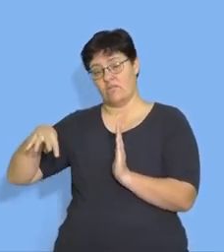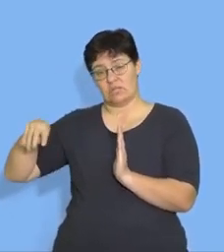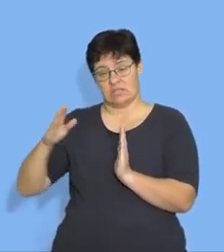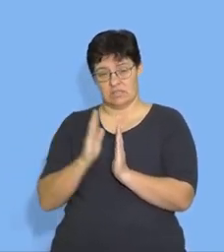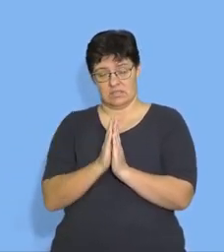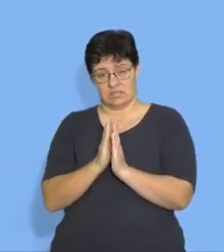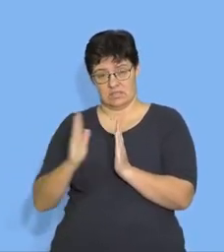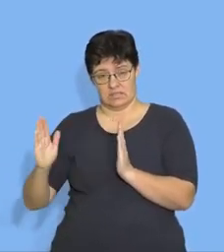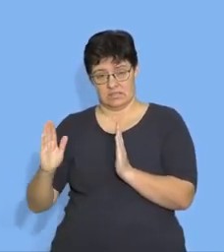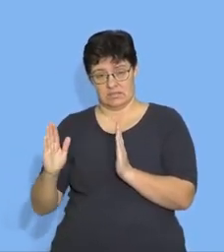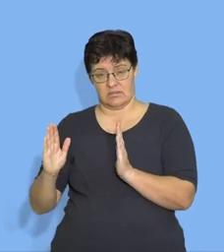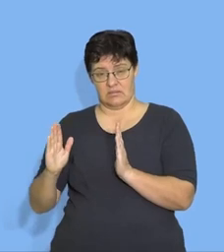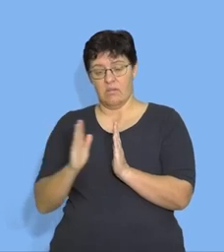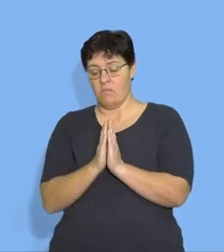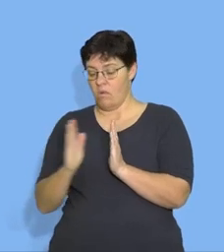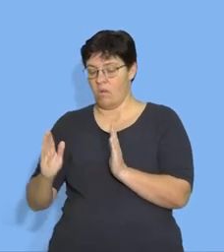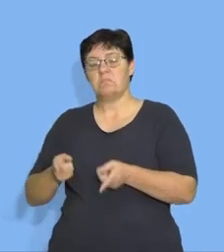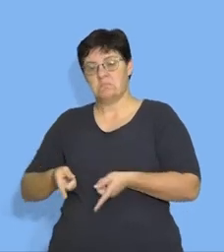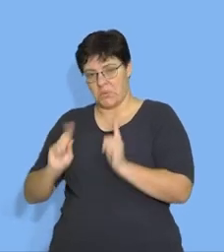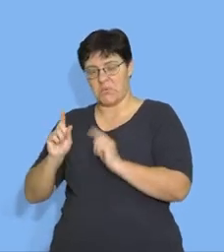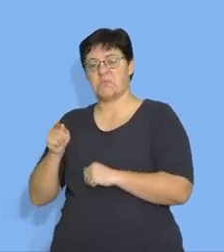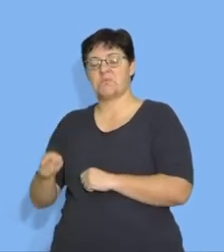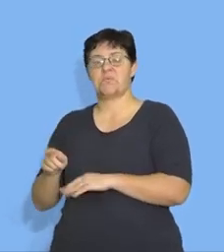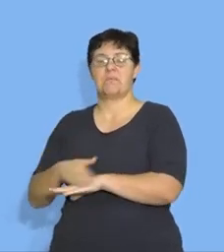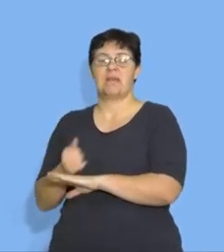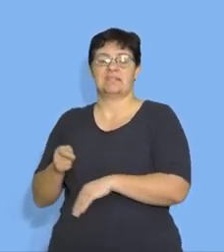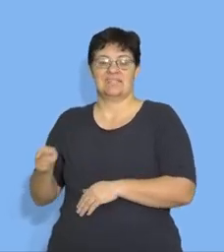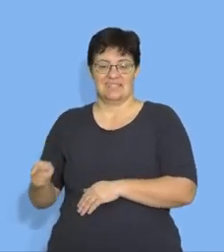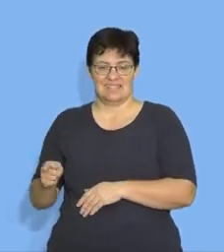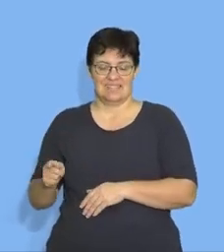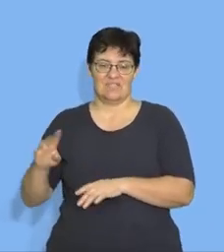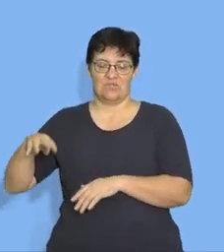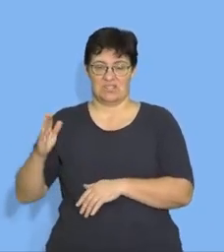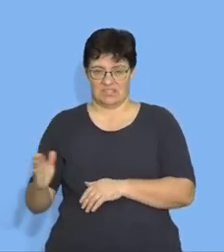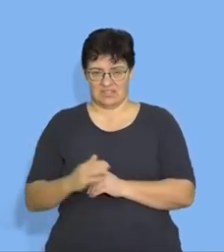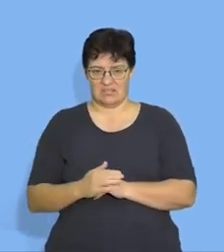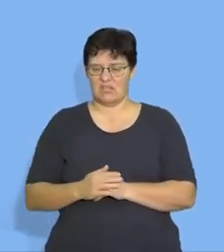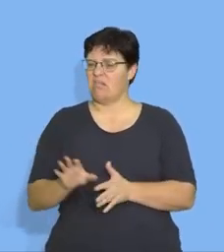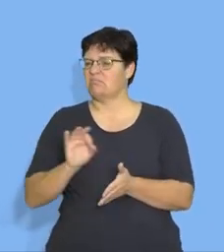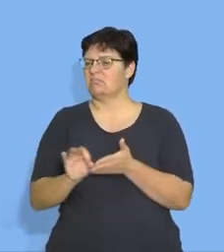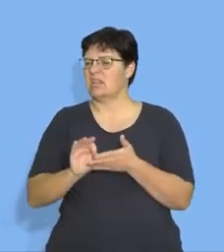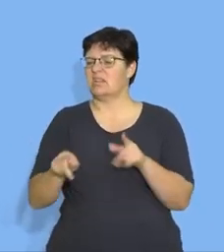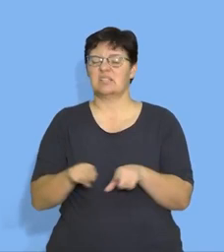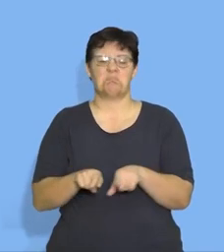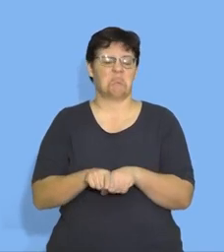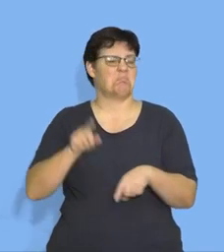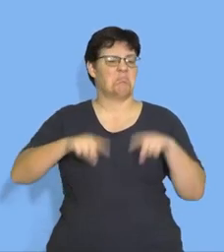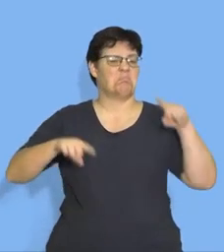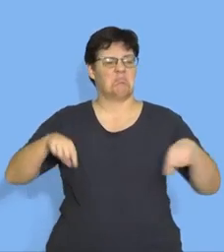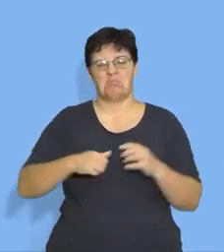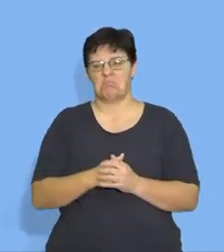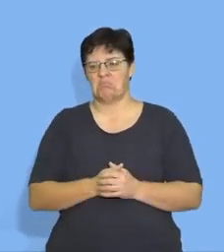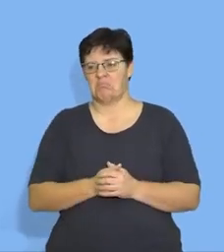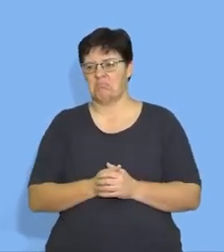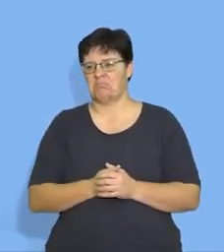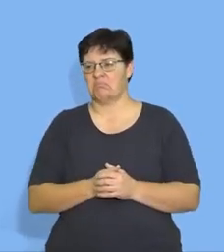substances become more of strong bases. So you think of some of the household cleaners, different brands that